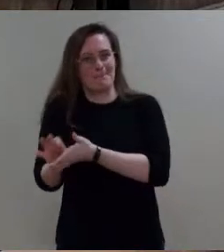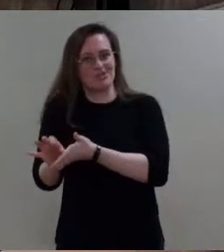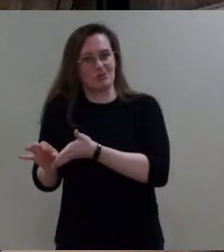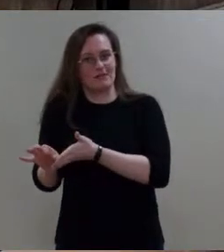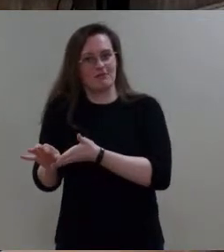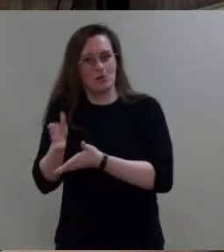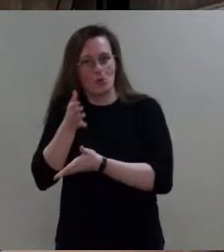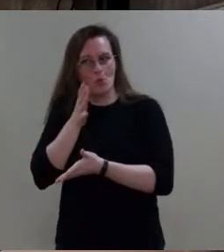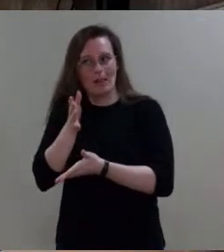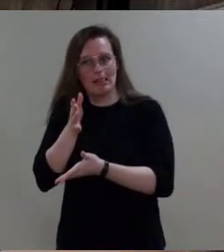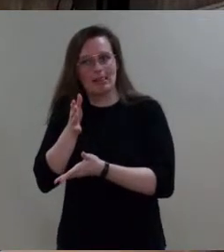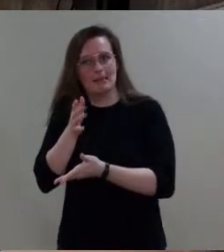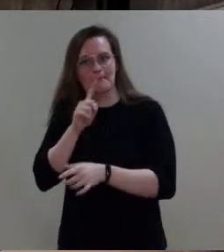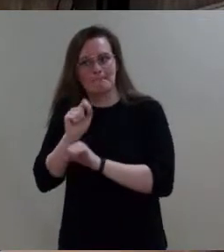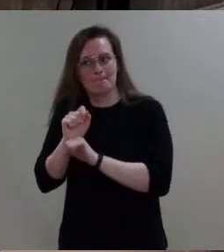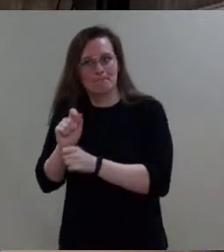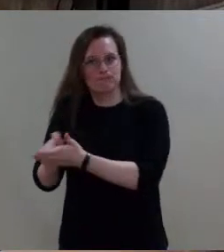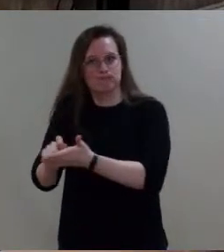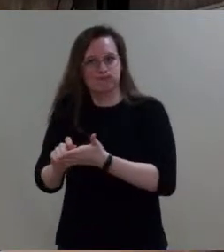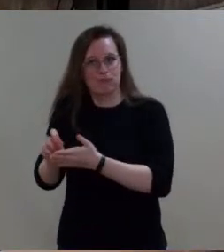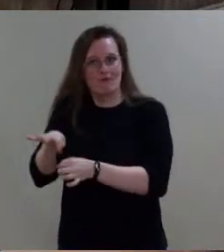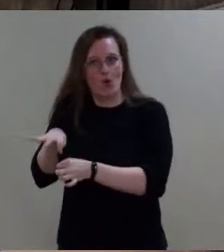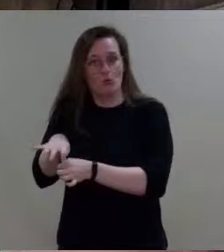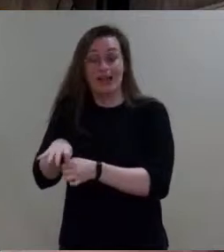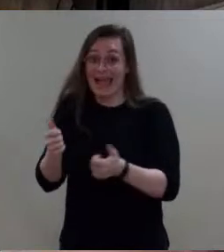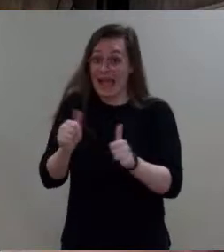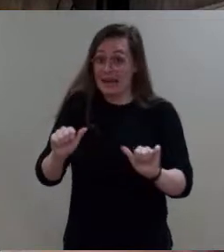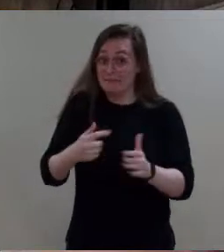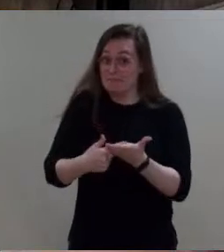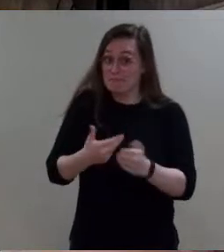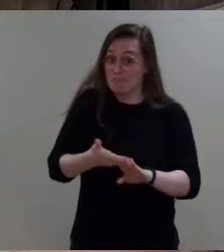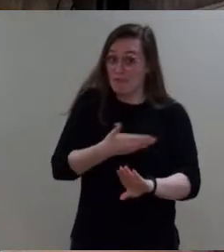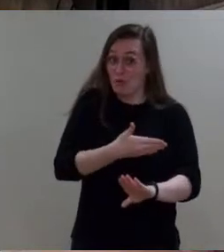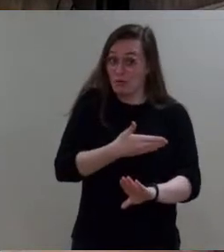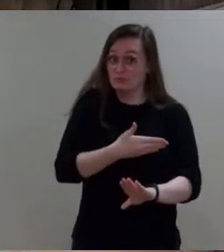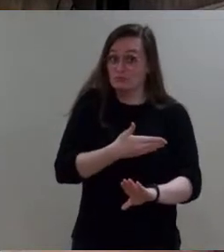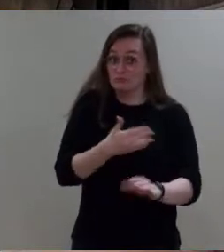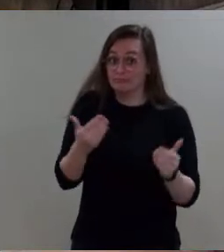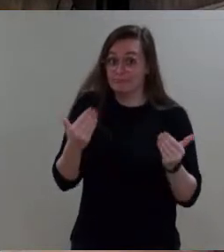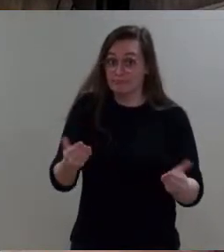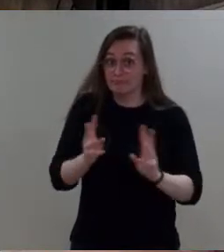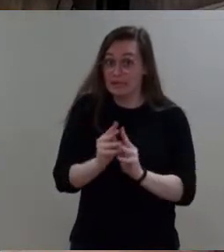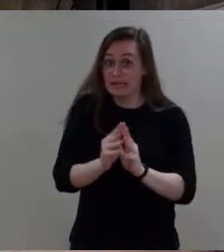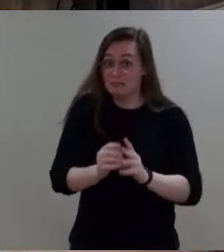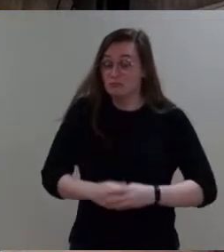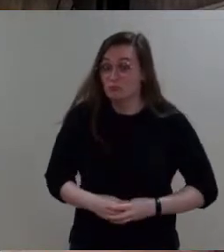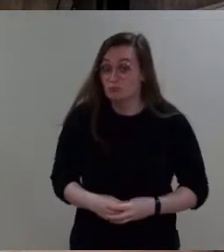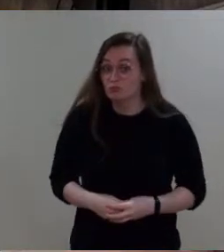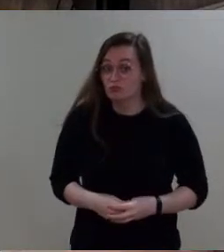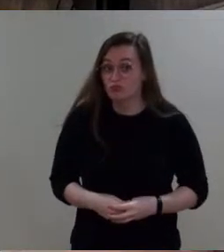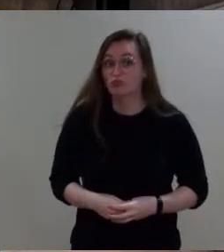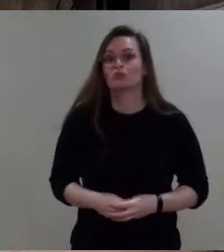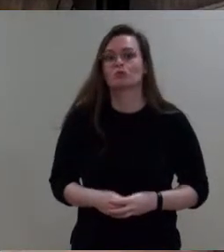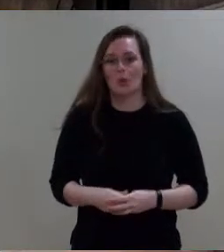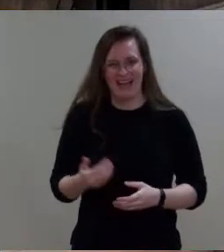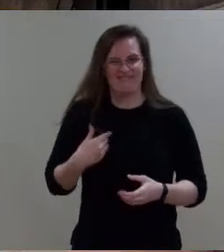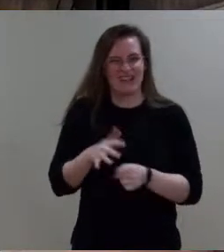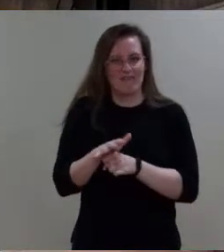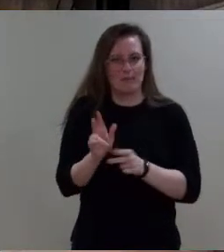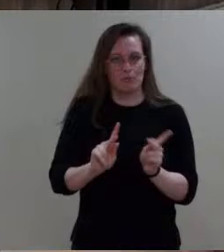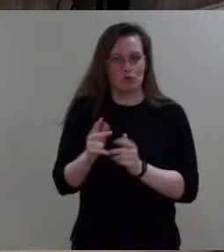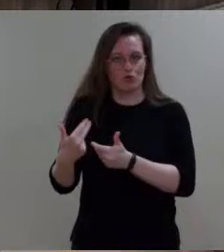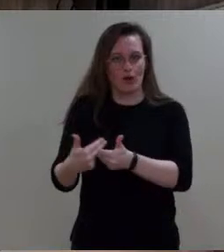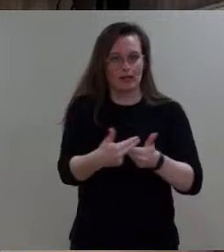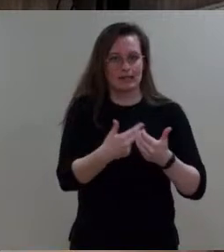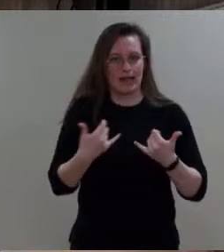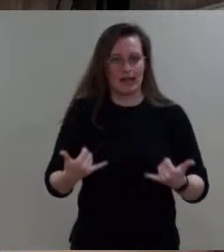interest issues we should be aware of before the meeting commences? I note that we have quorum. We